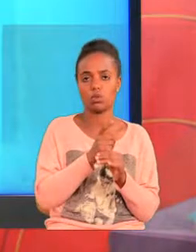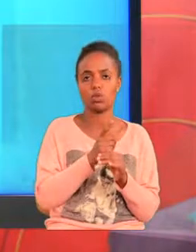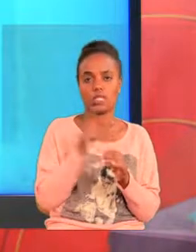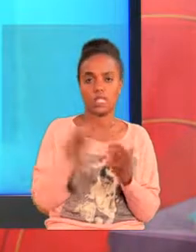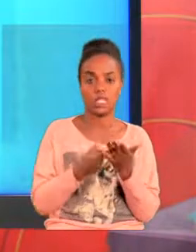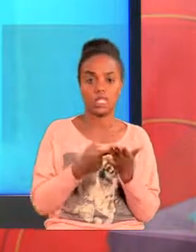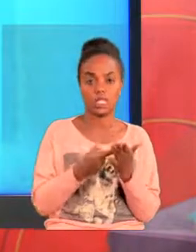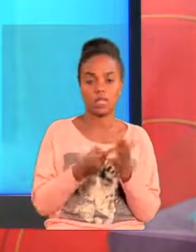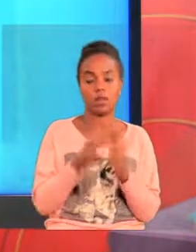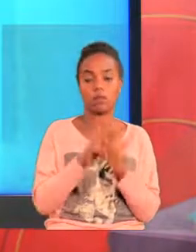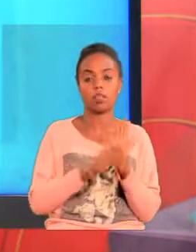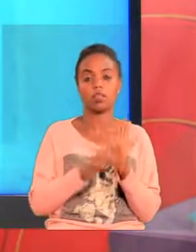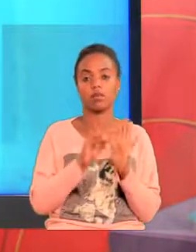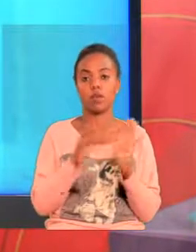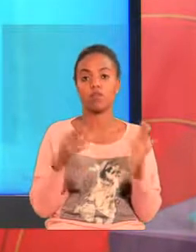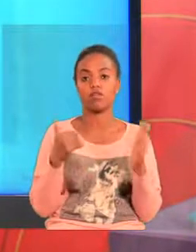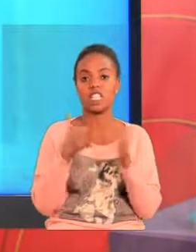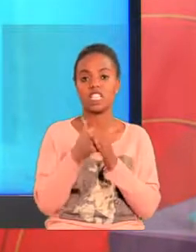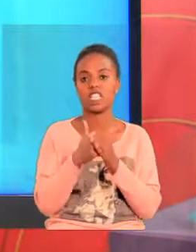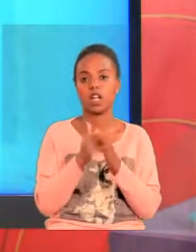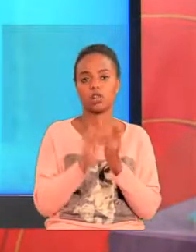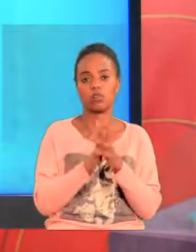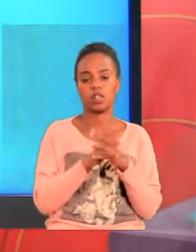of detachment.